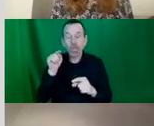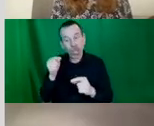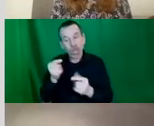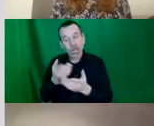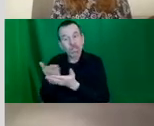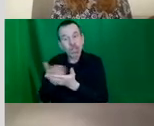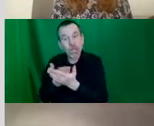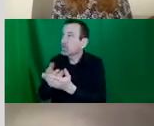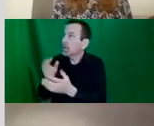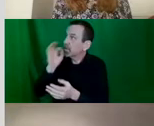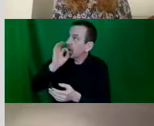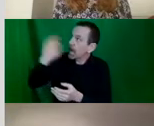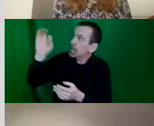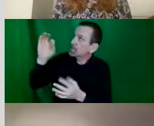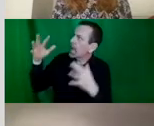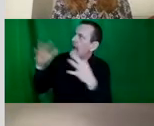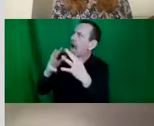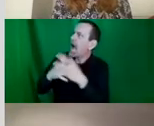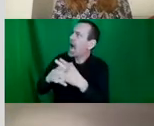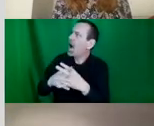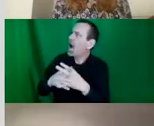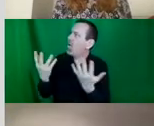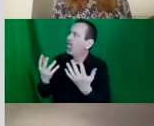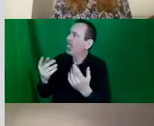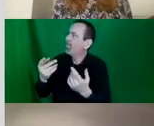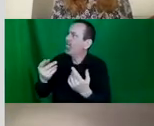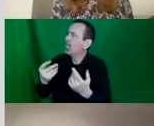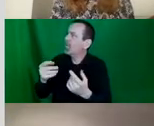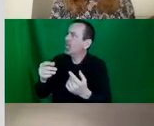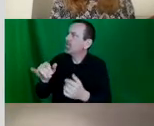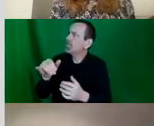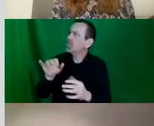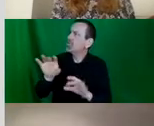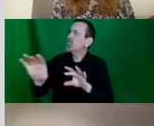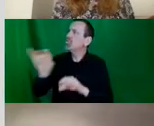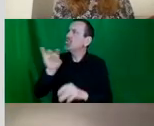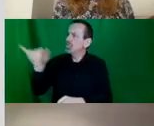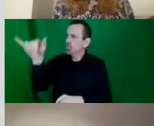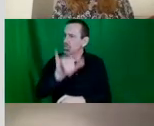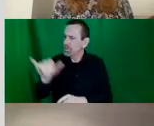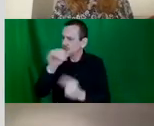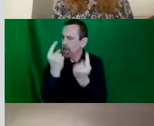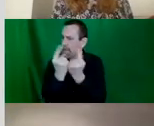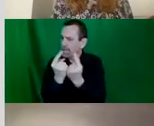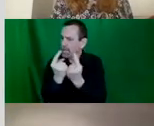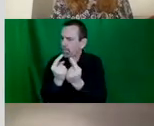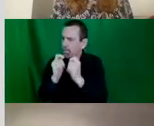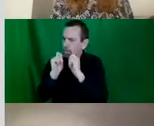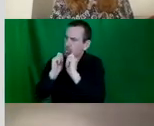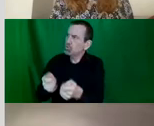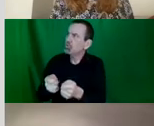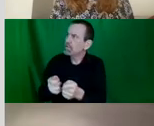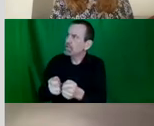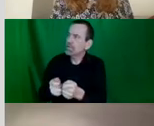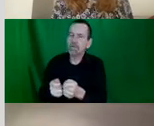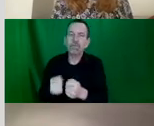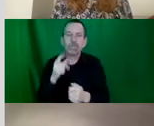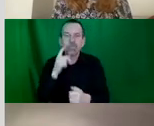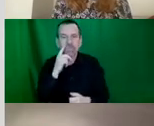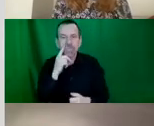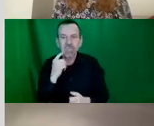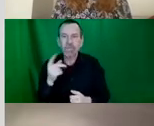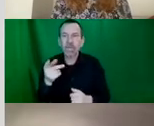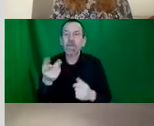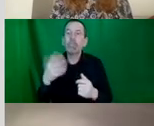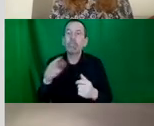they identify damaged items within their collection areas before they reach the bid stage. With Amy and Zoe, I designed the overall structure of these sessions by